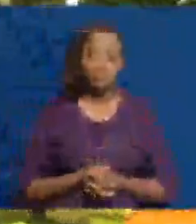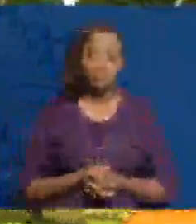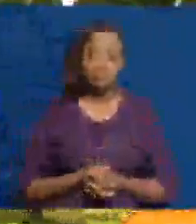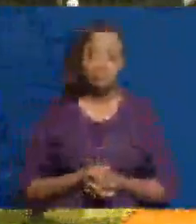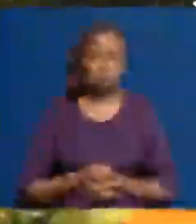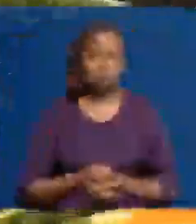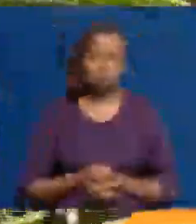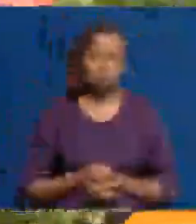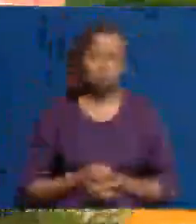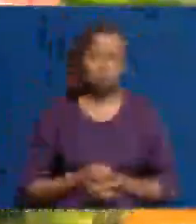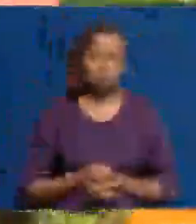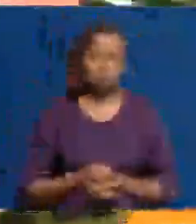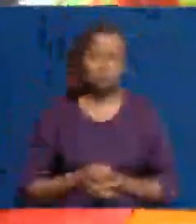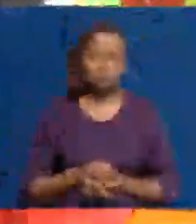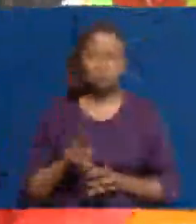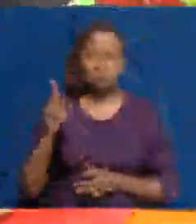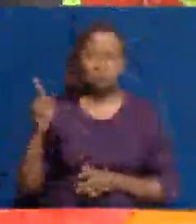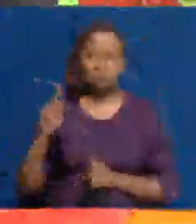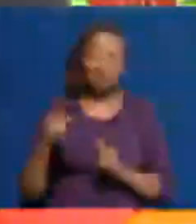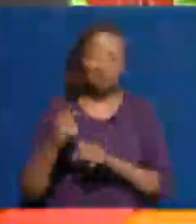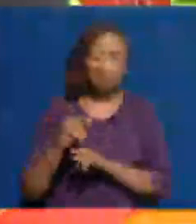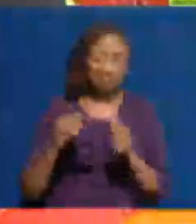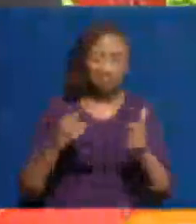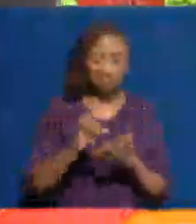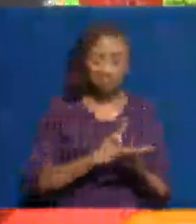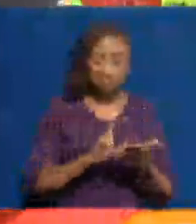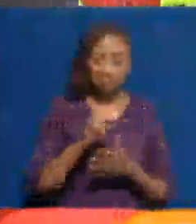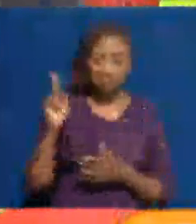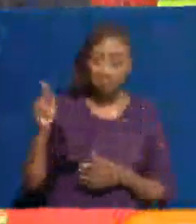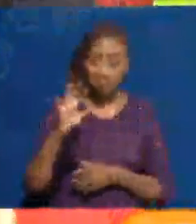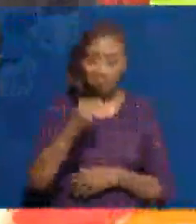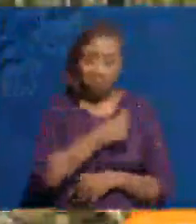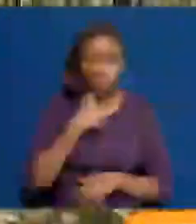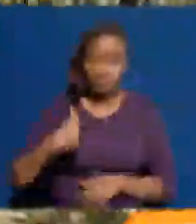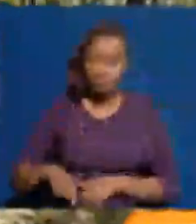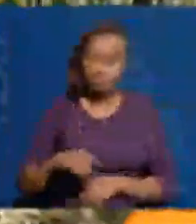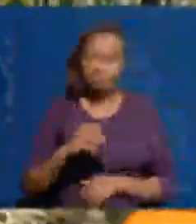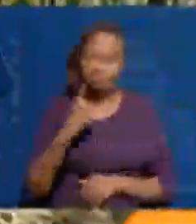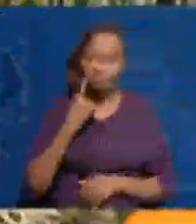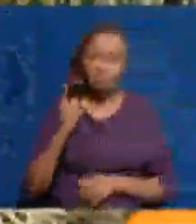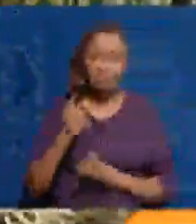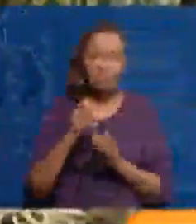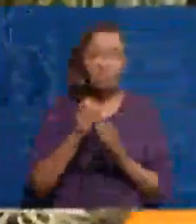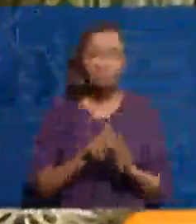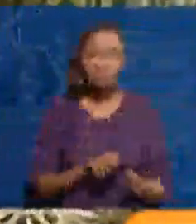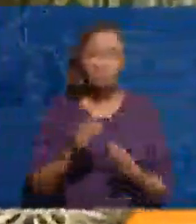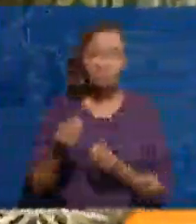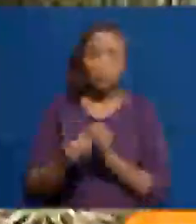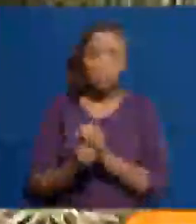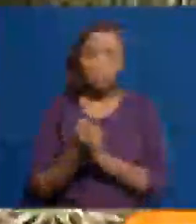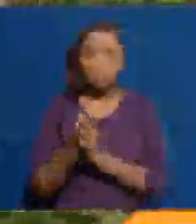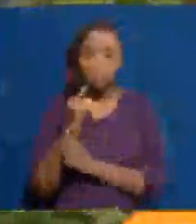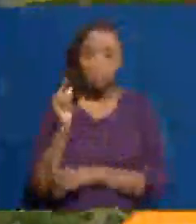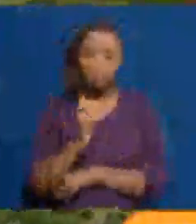Unlike the local Napier grass, the Chinese magic grass has softer leaves and takes 2 to 3 months to